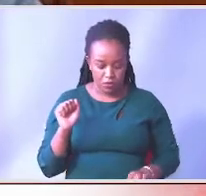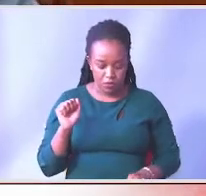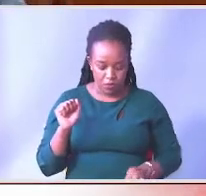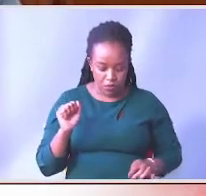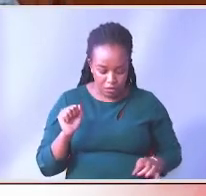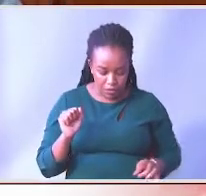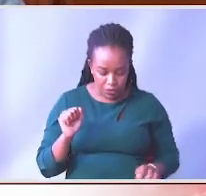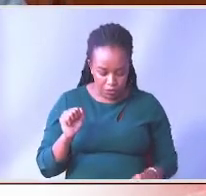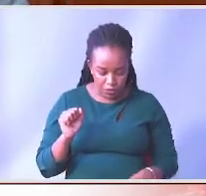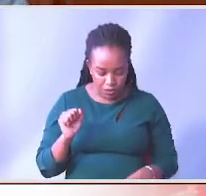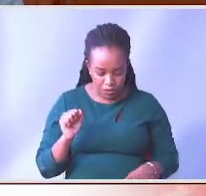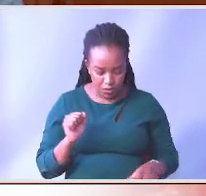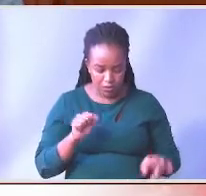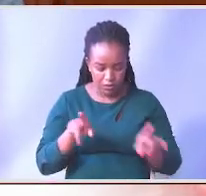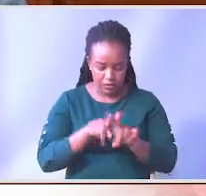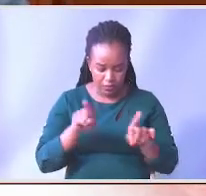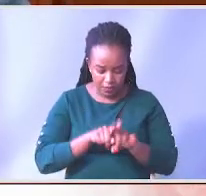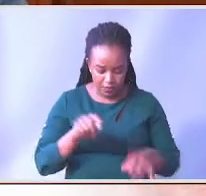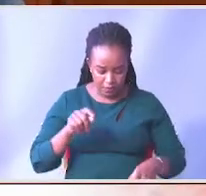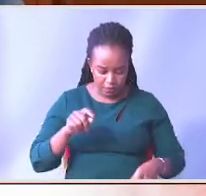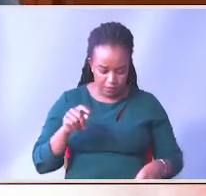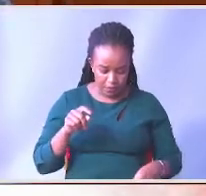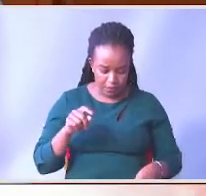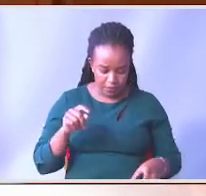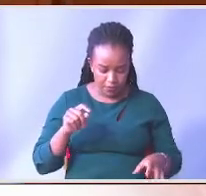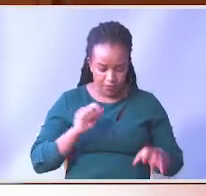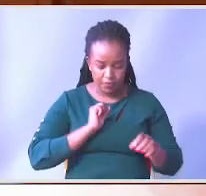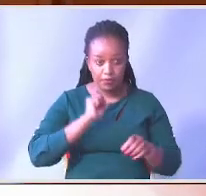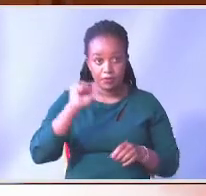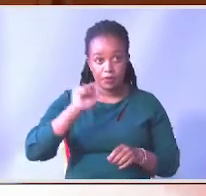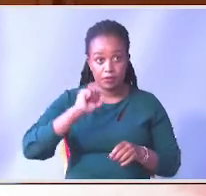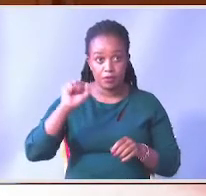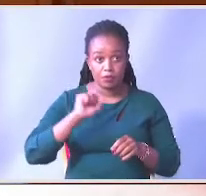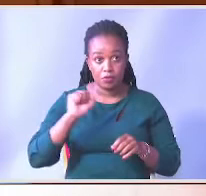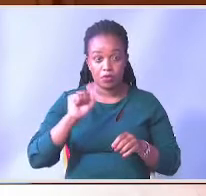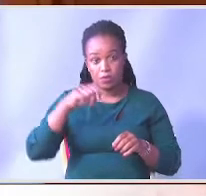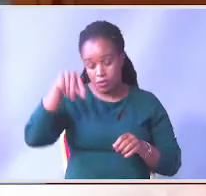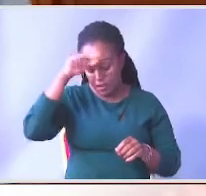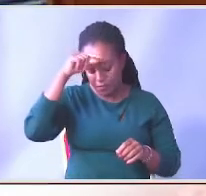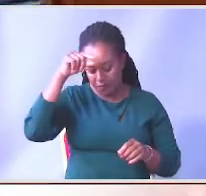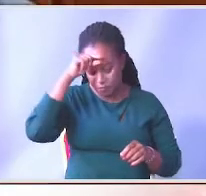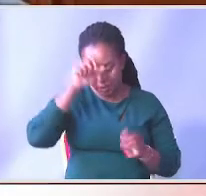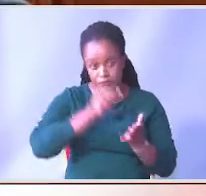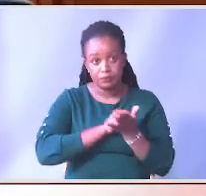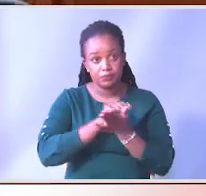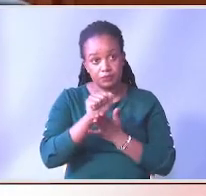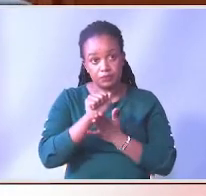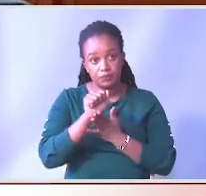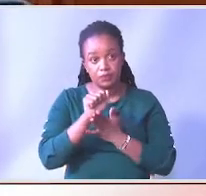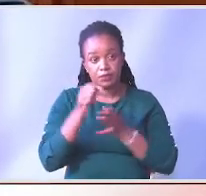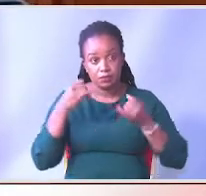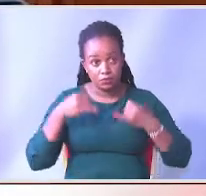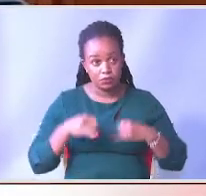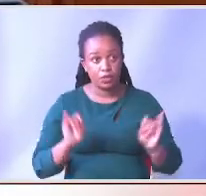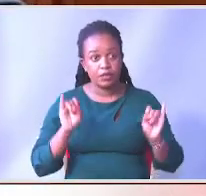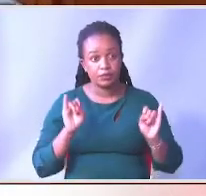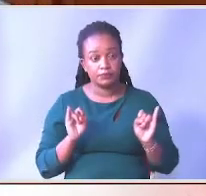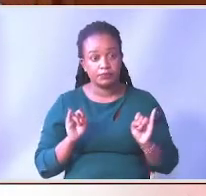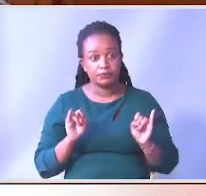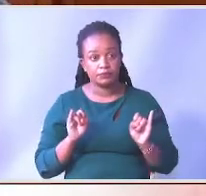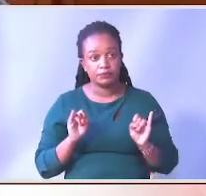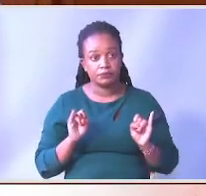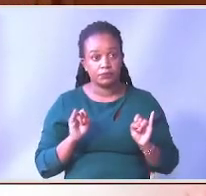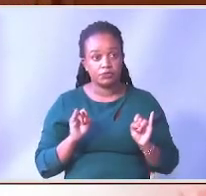not collude with the registrar of political party and, Mr. Speaker, government printer to degazette that